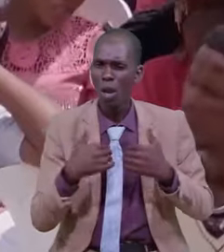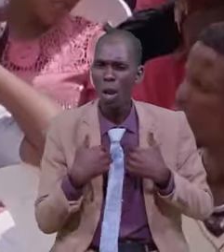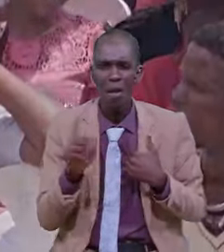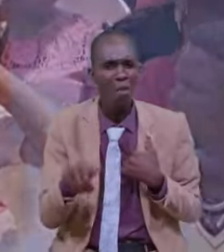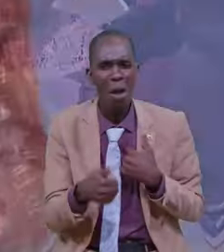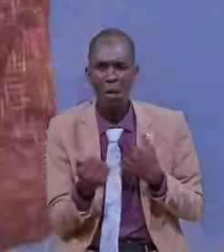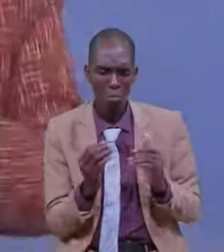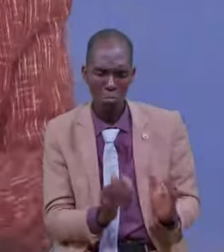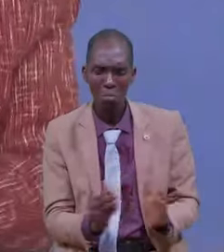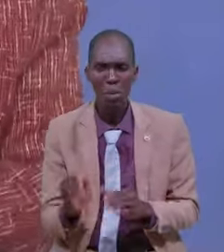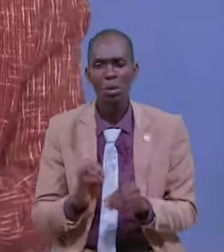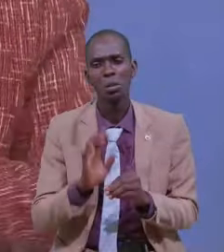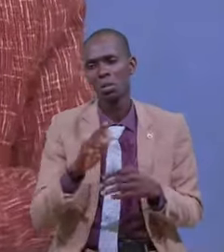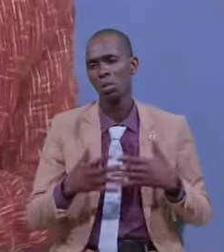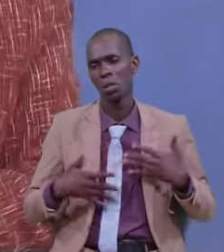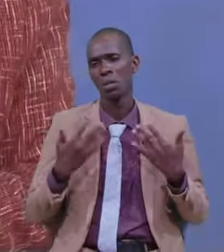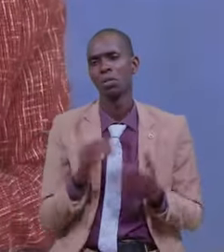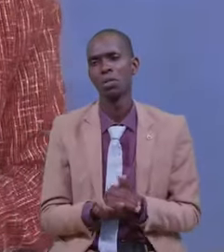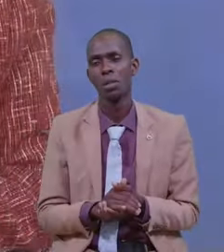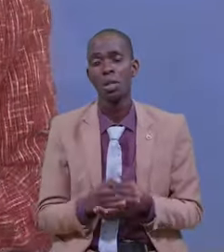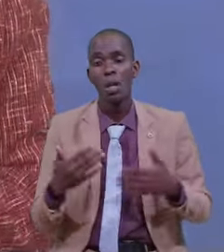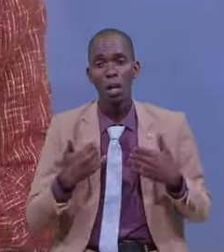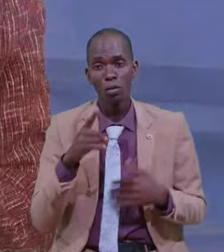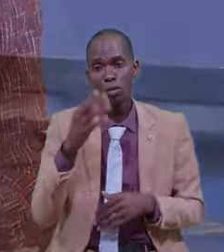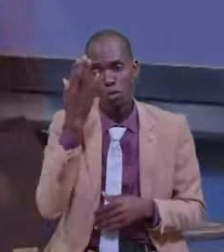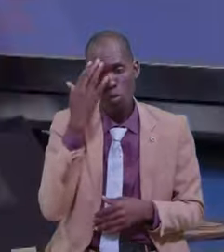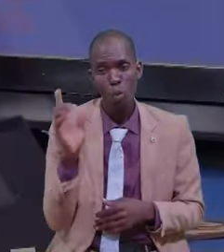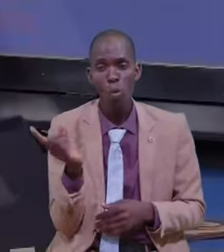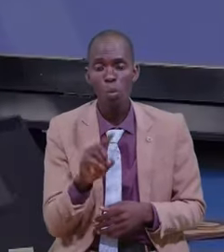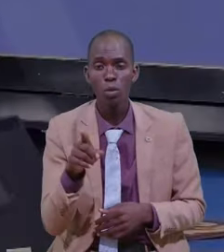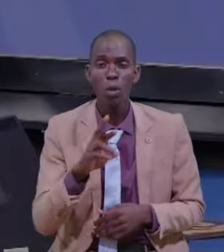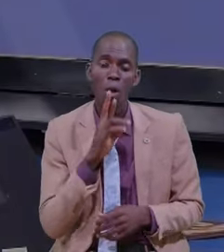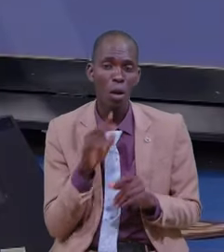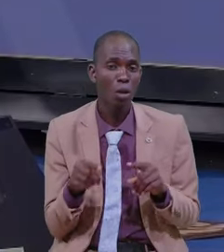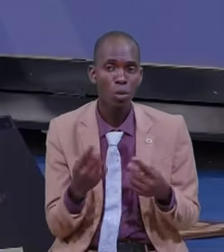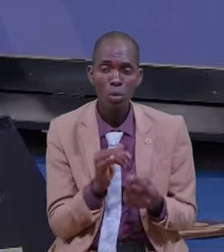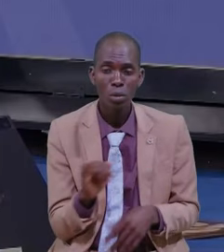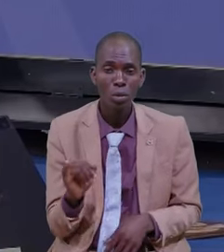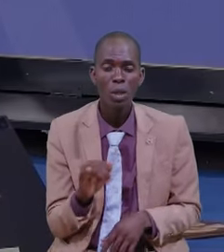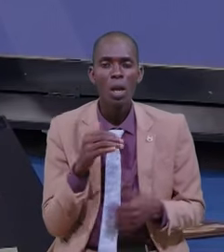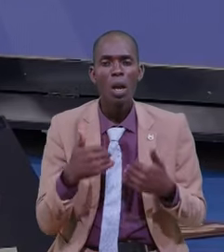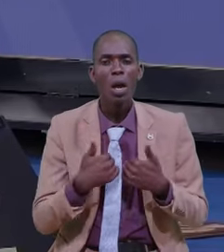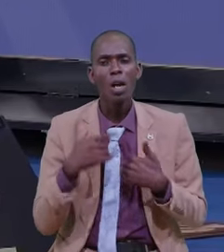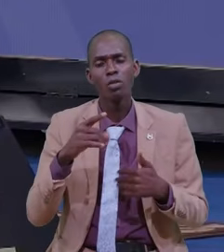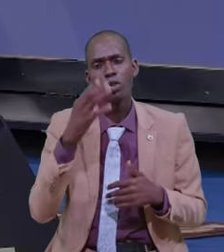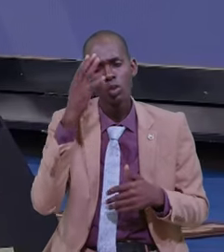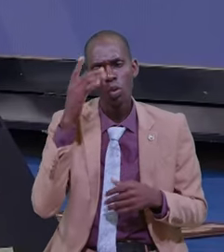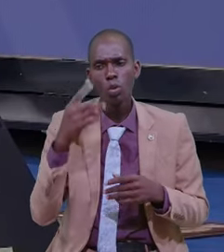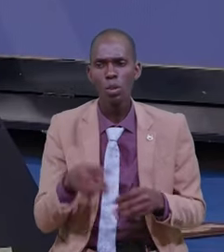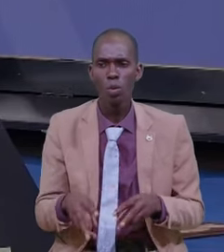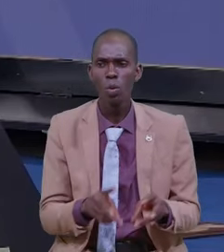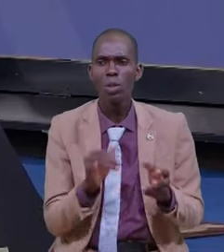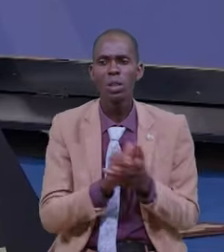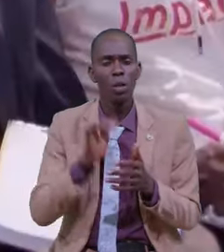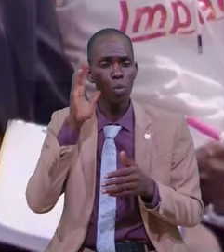life? Have you known where you are going? Have you known the road and the path that will take you